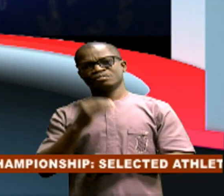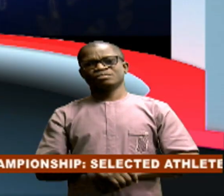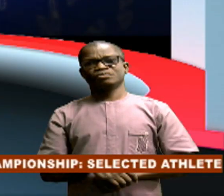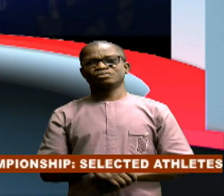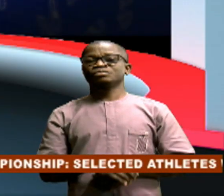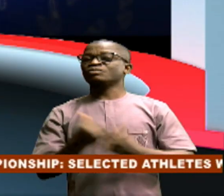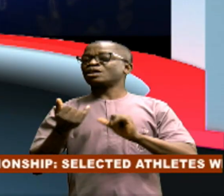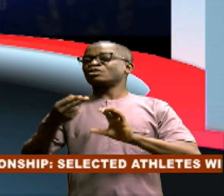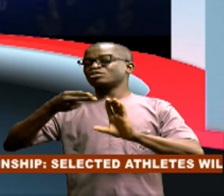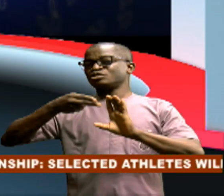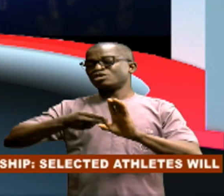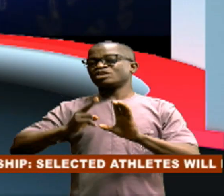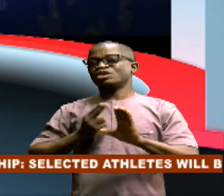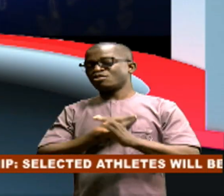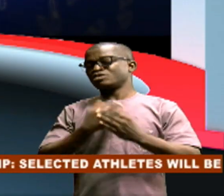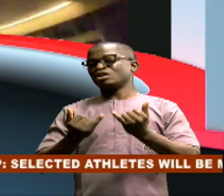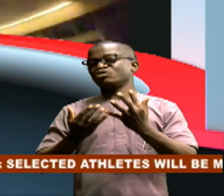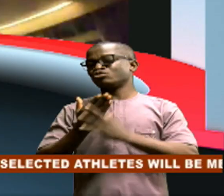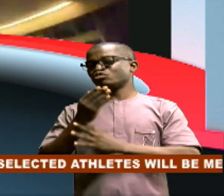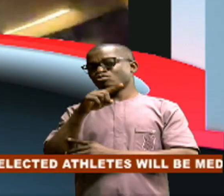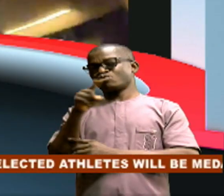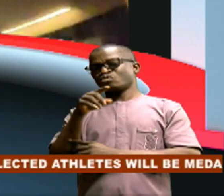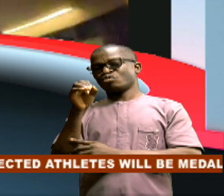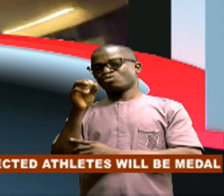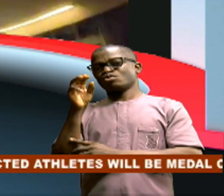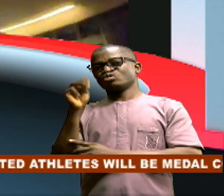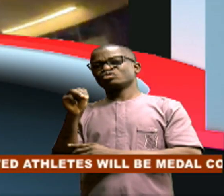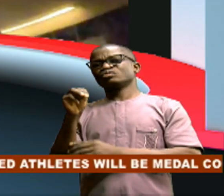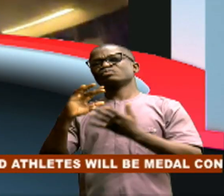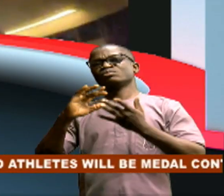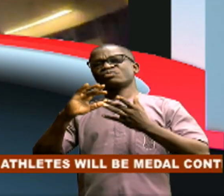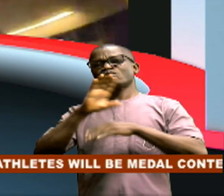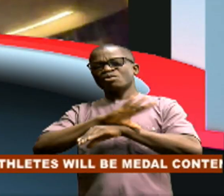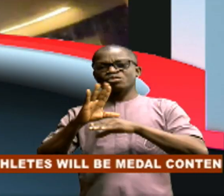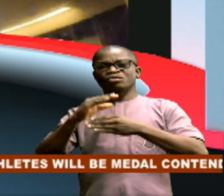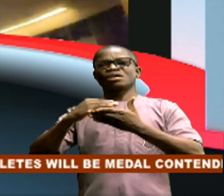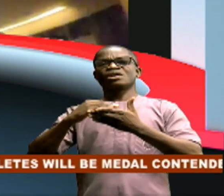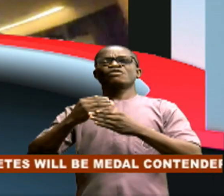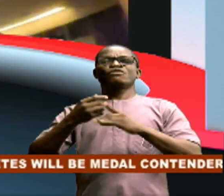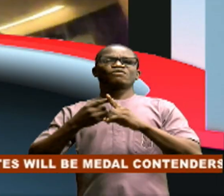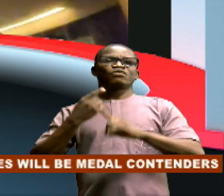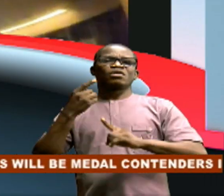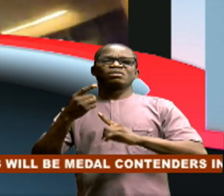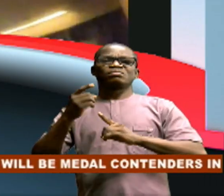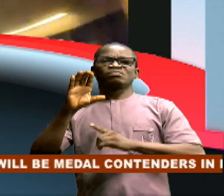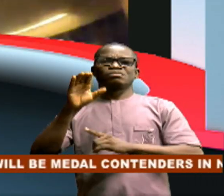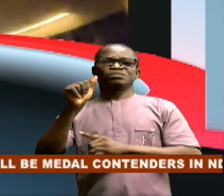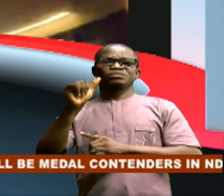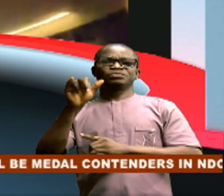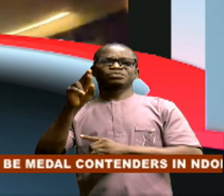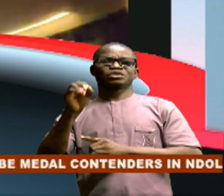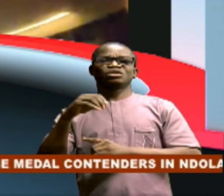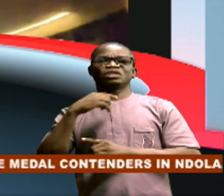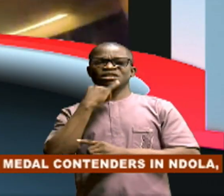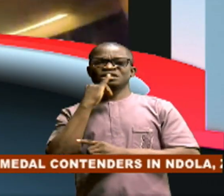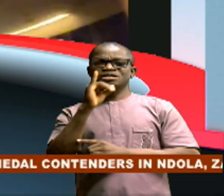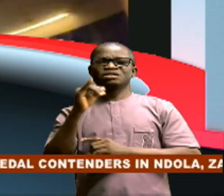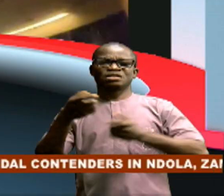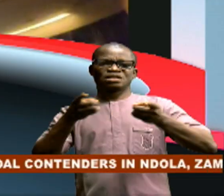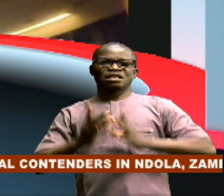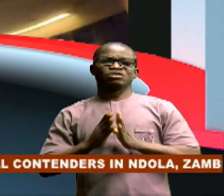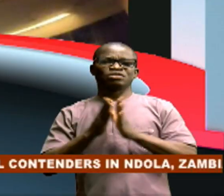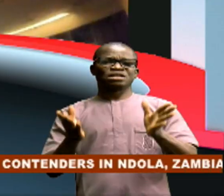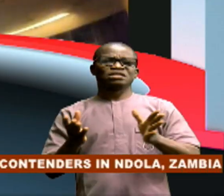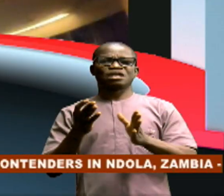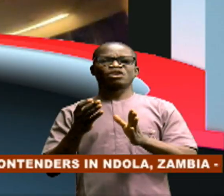And joining us now via Zoom from Cairo is the Director General of the National Emergency Management